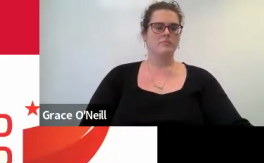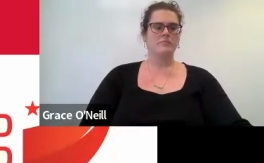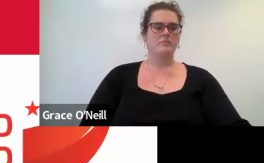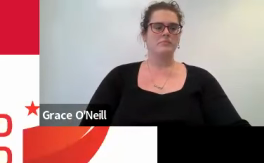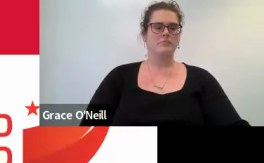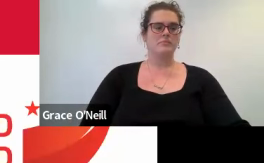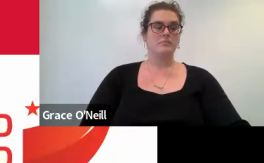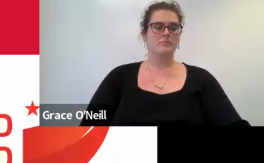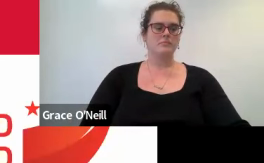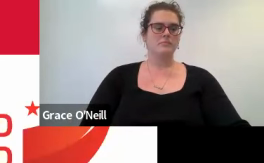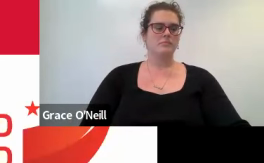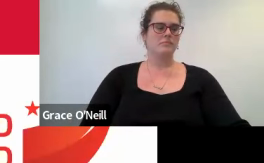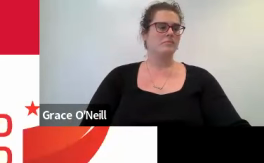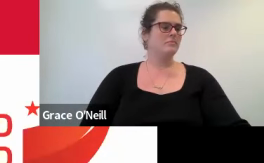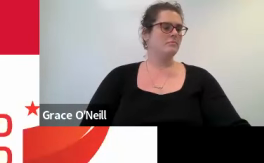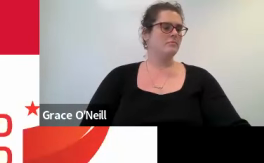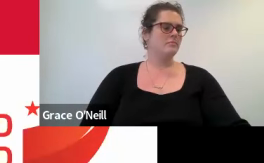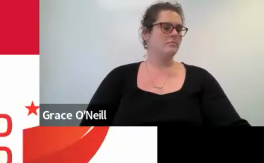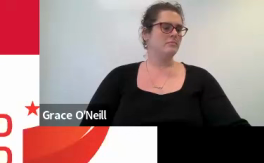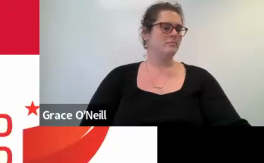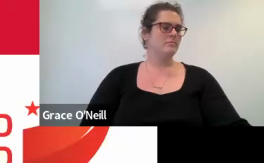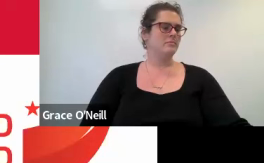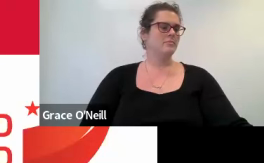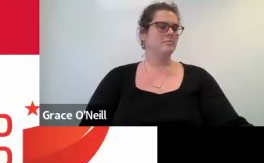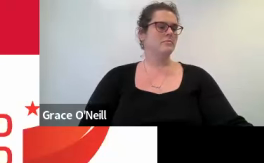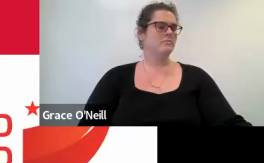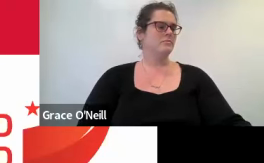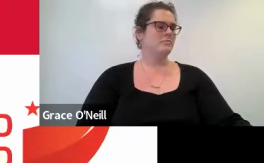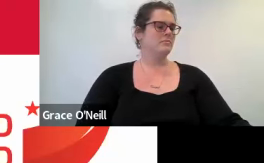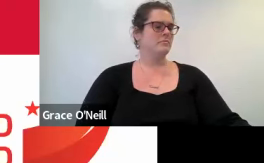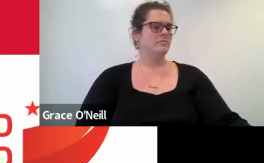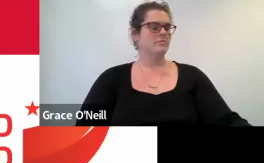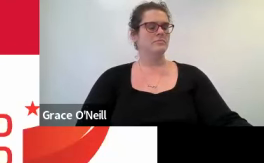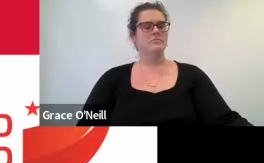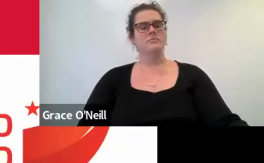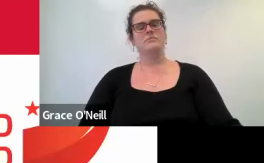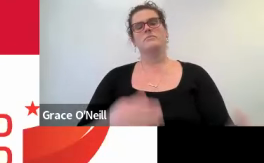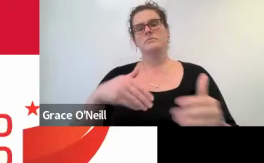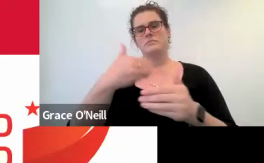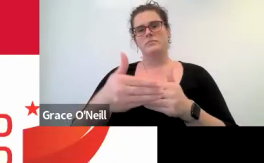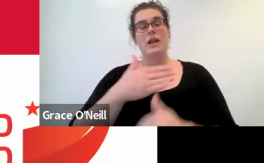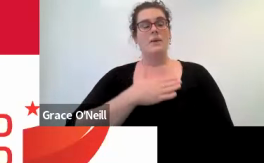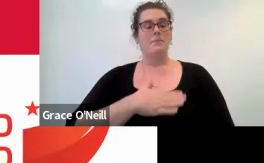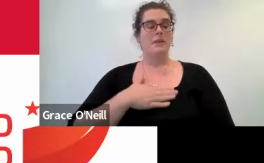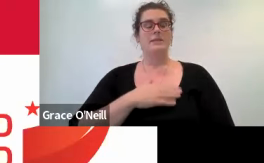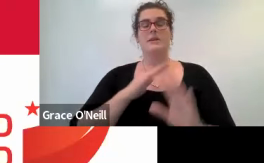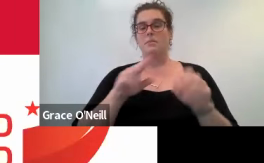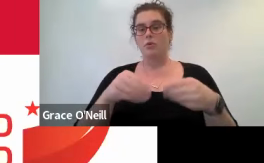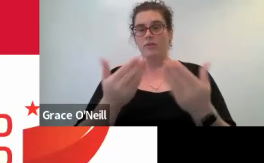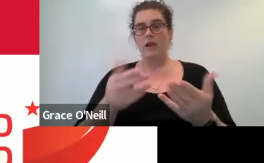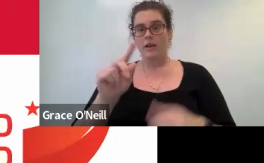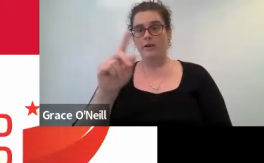Question was, please provide the role of the person who did a good job explaining. And when questioned about the